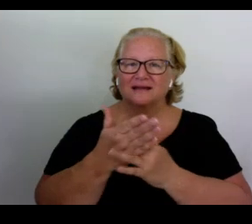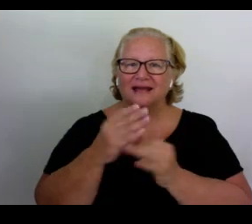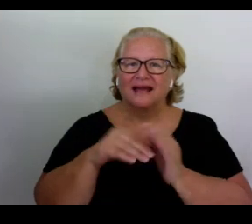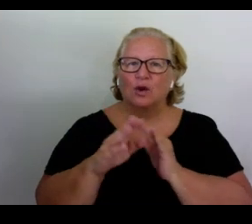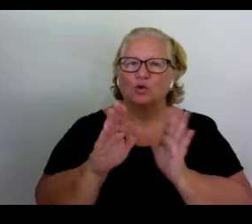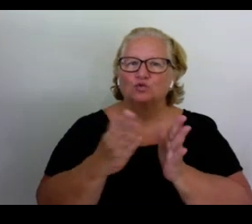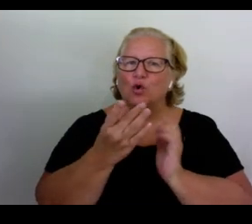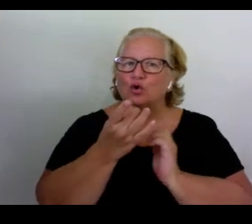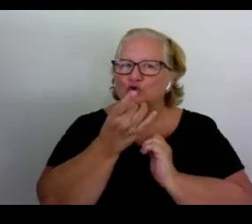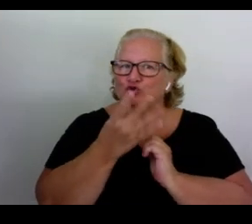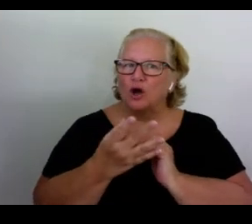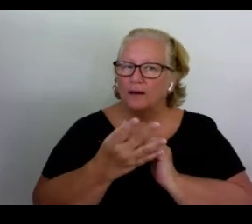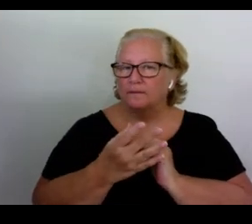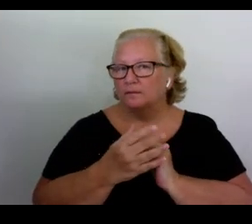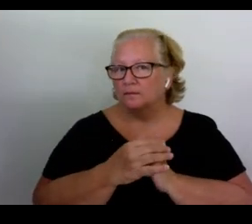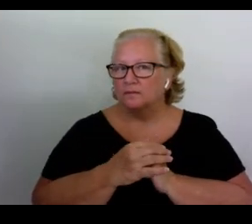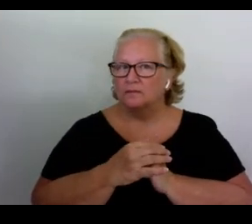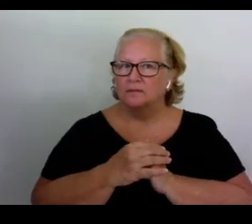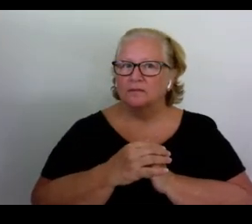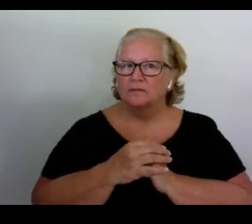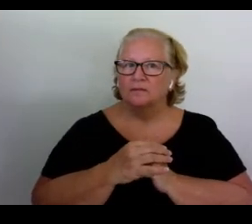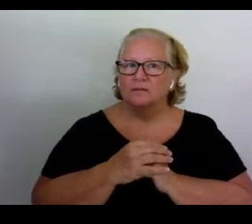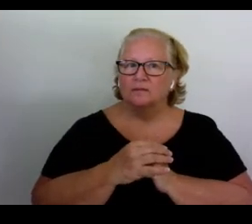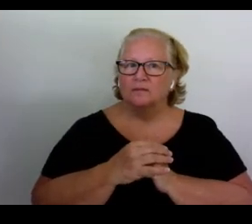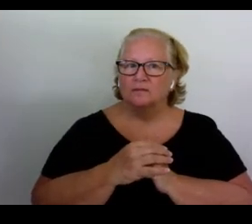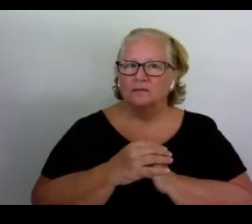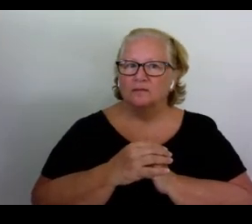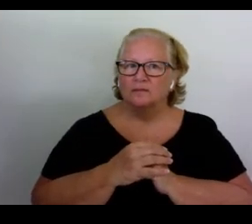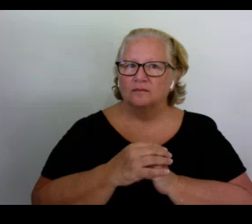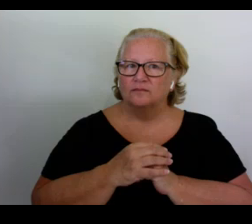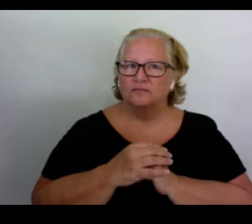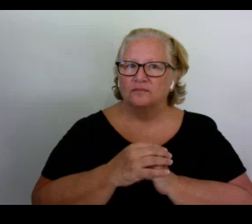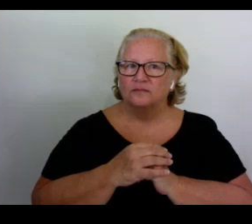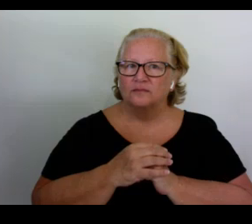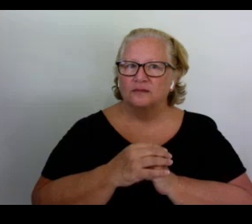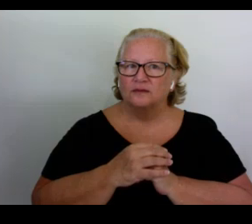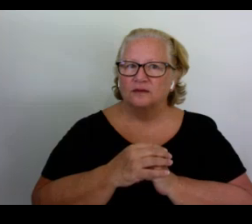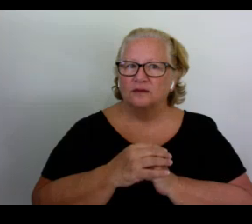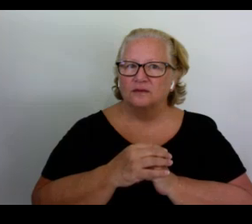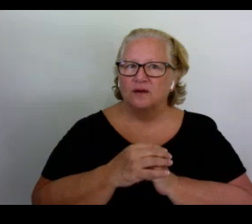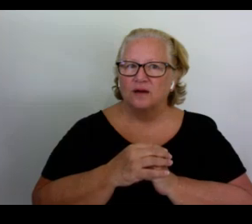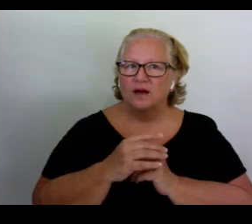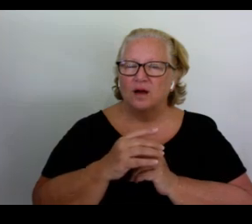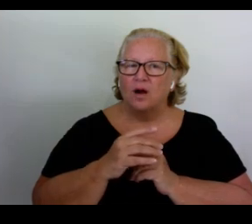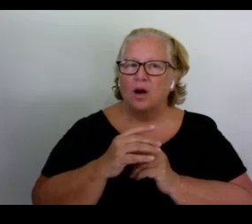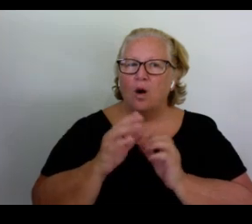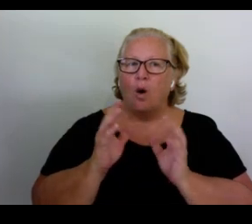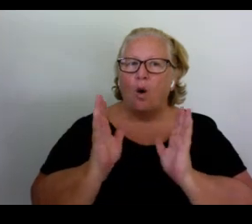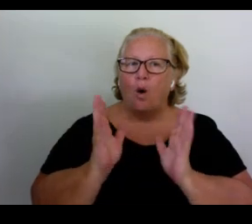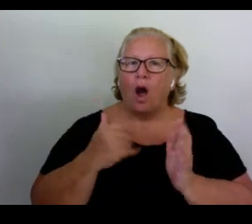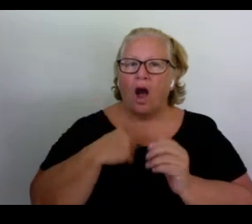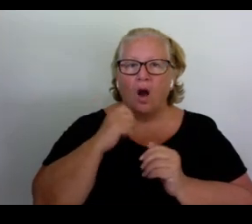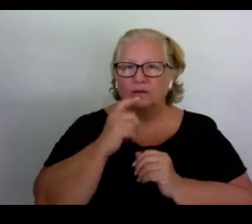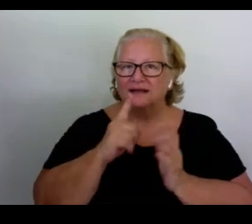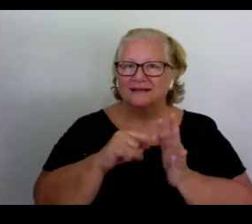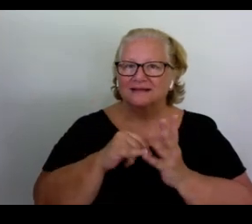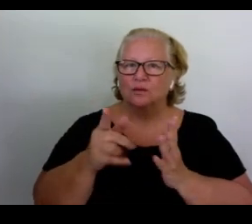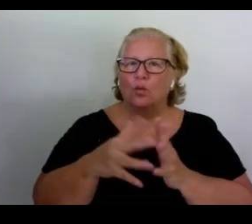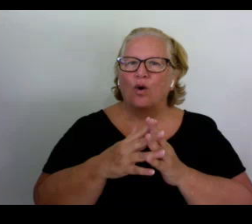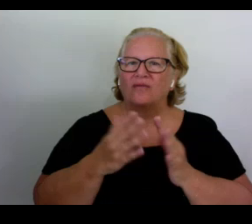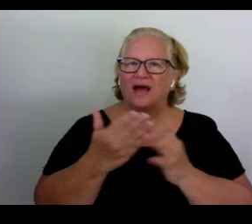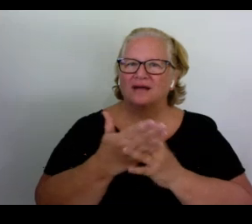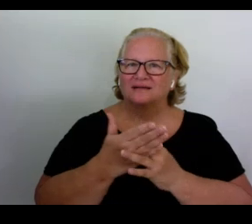into in another part or of the presentation? Or? In the sense that all I'm going to say is it's worth accessing emergency